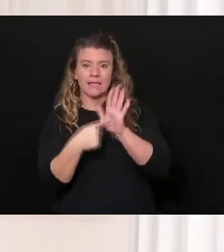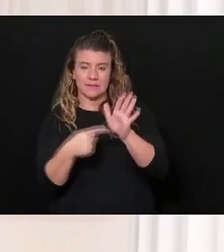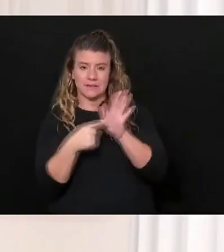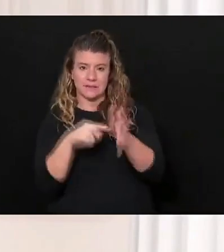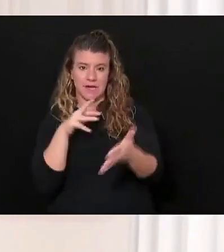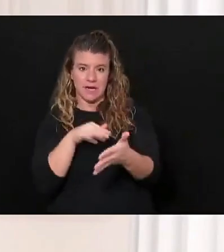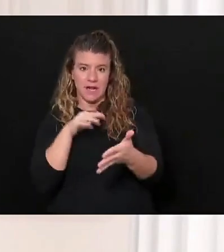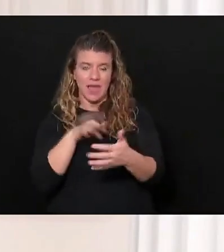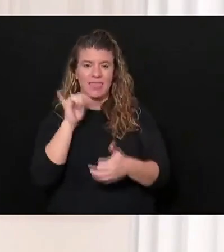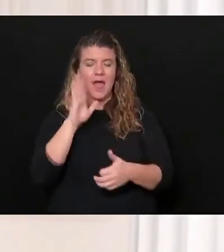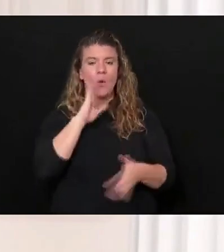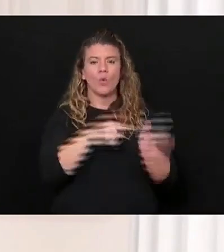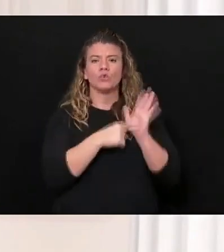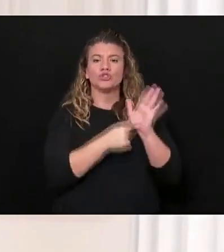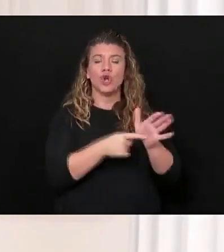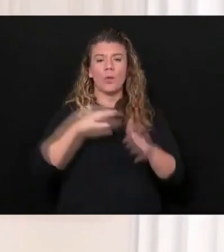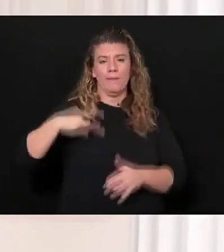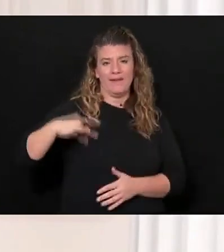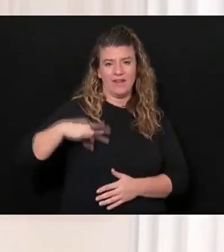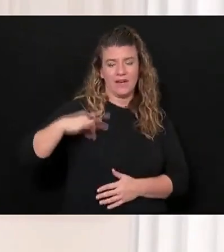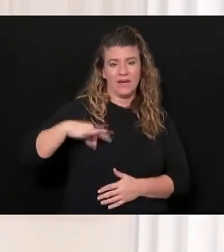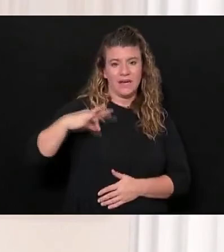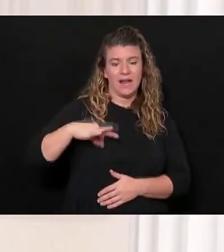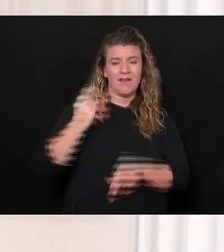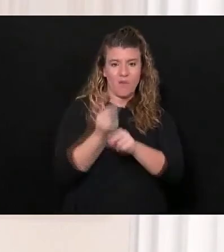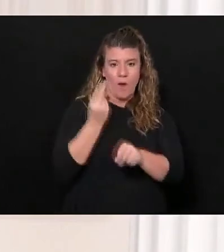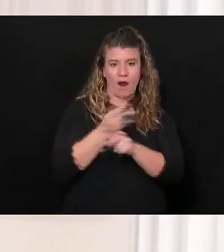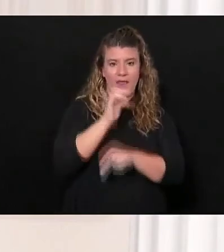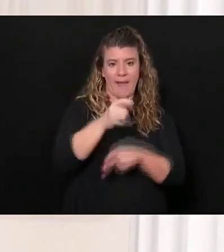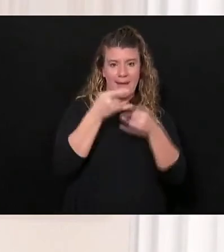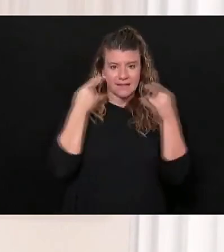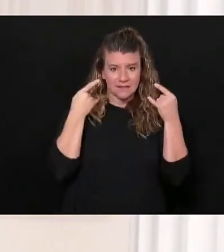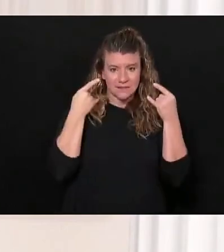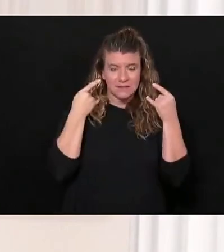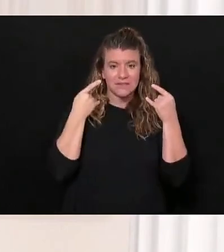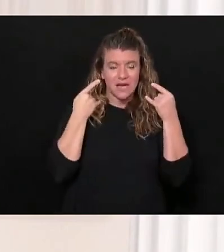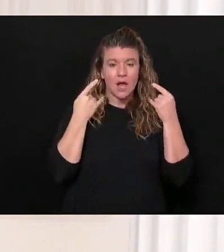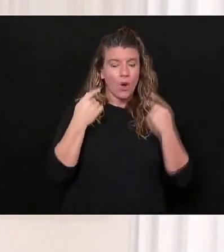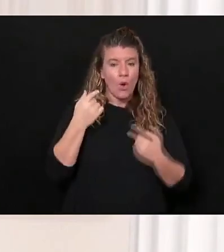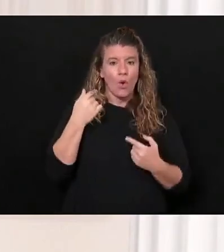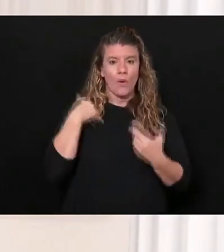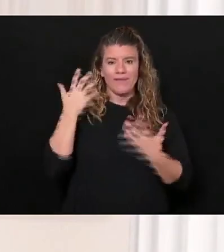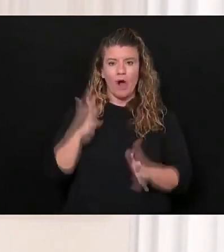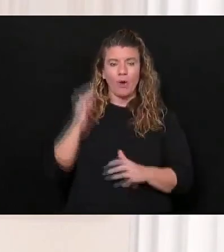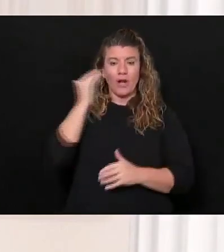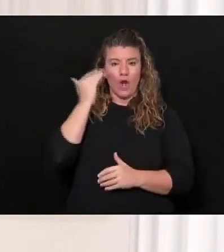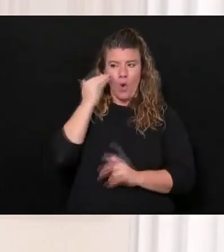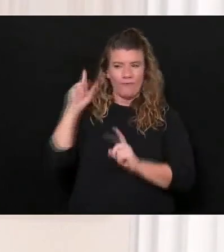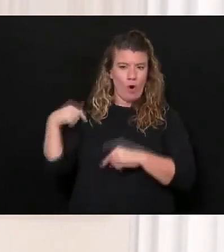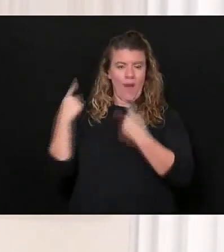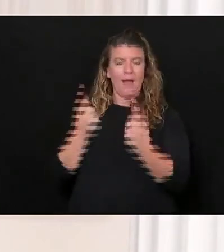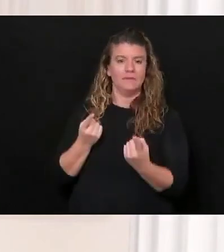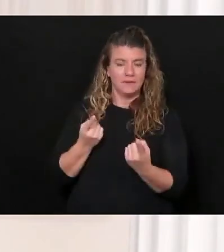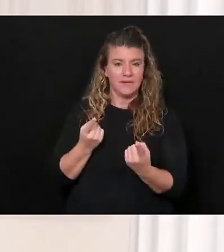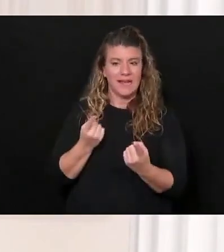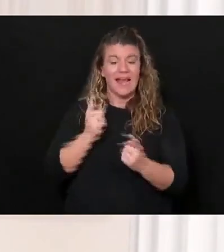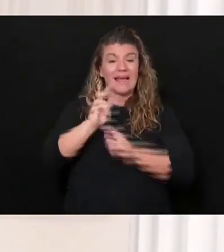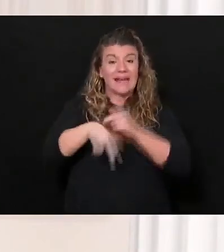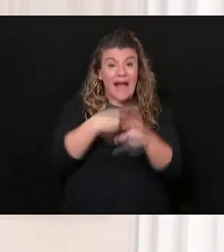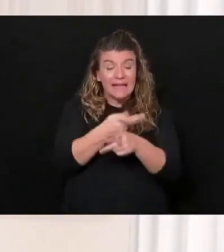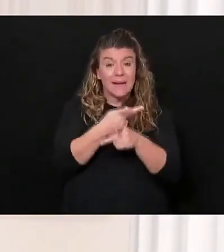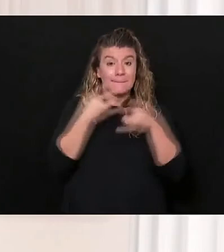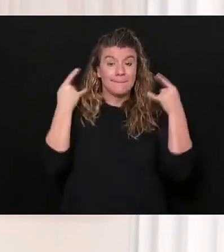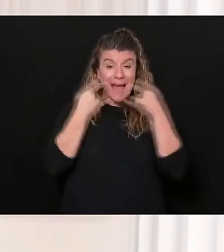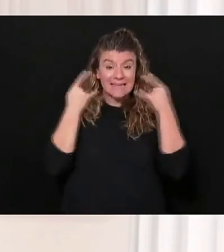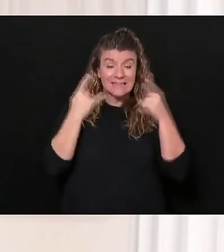that demonstrate the benefit of wearing masks. And we have known for a long time that certain type of